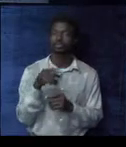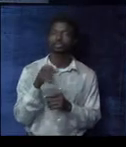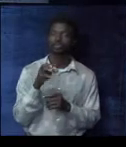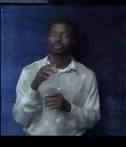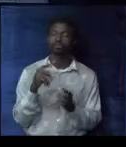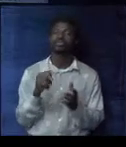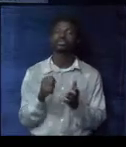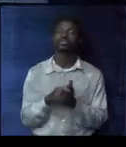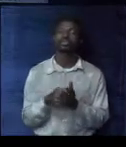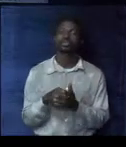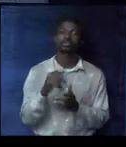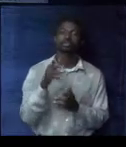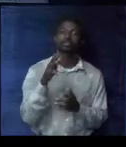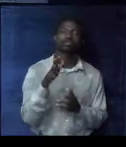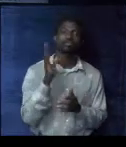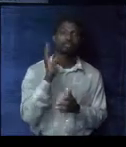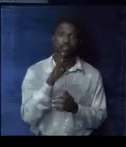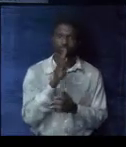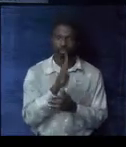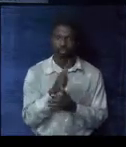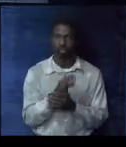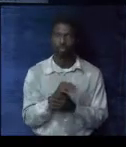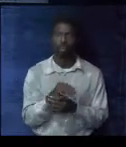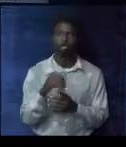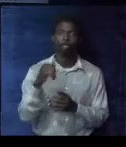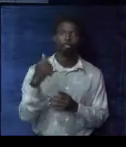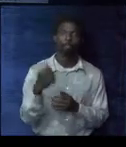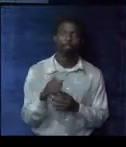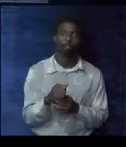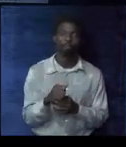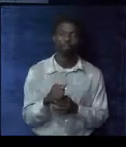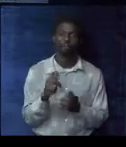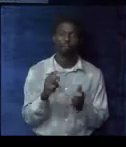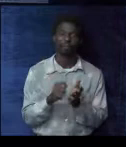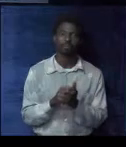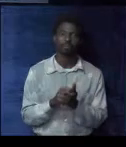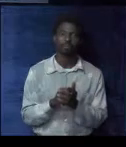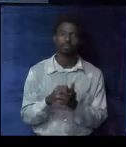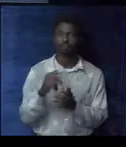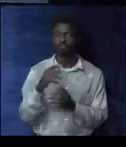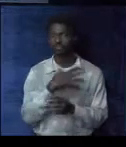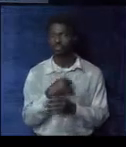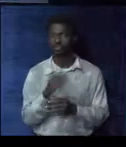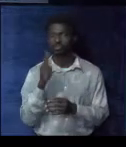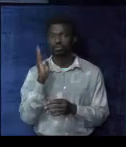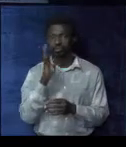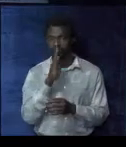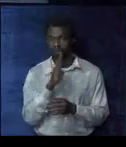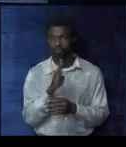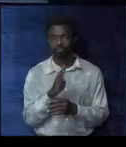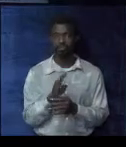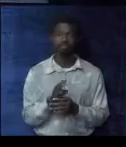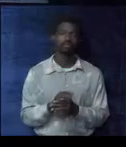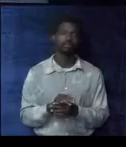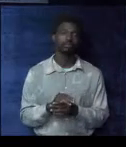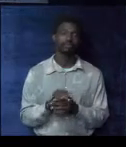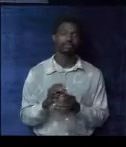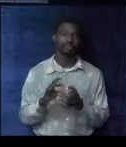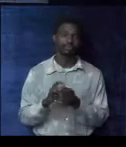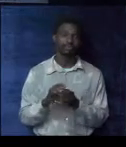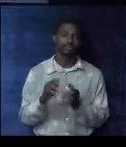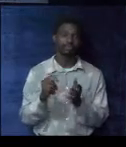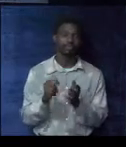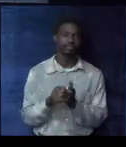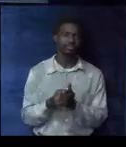see, 100,000. Then 5 will be 10,000, while 4 will be